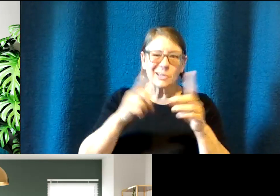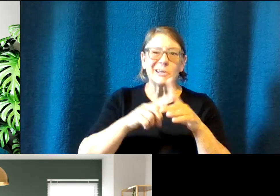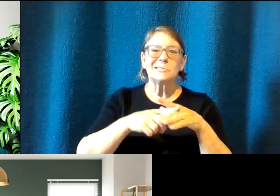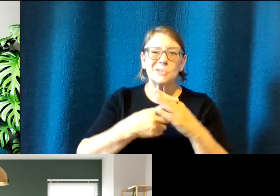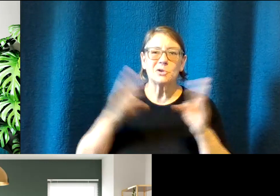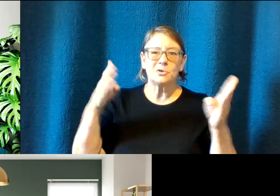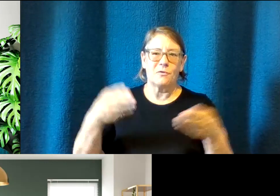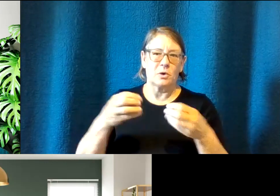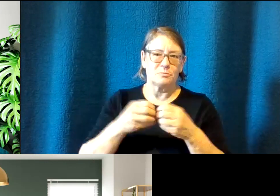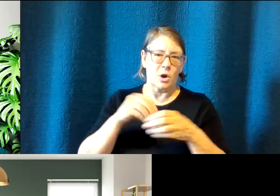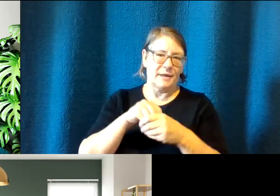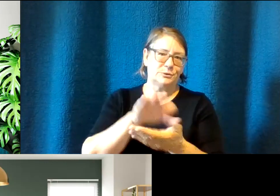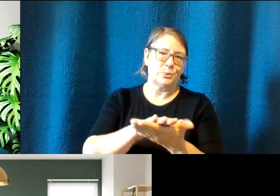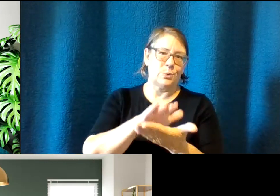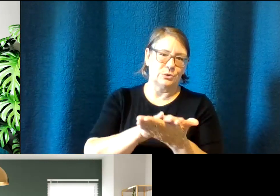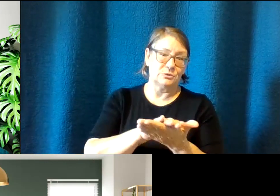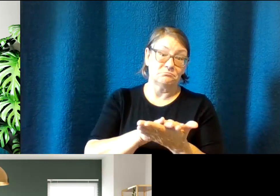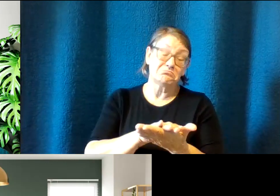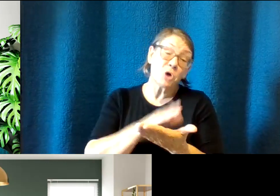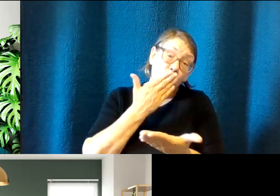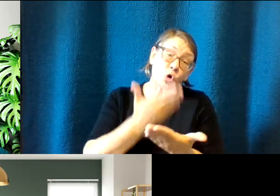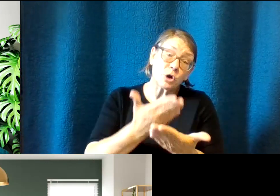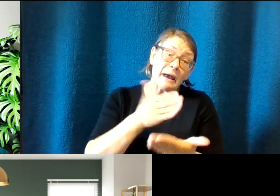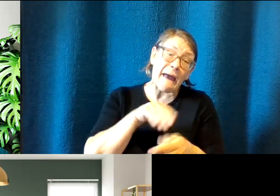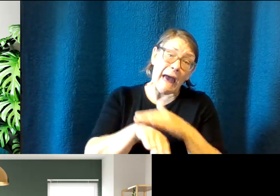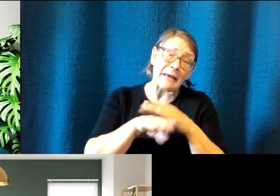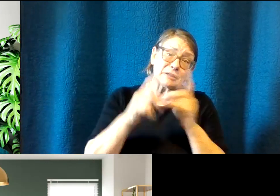on more, and that could be a good access point for those as well.